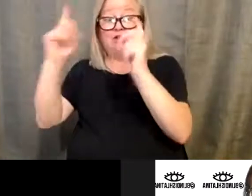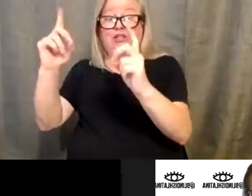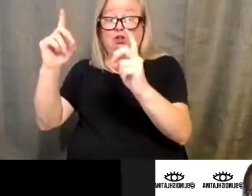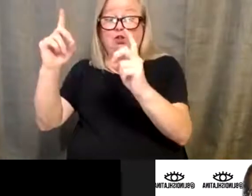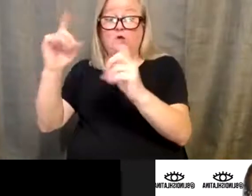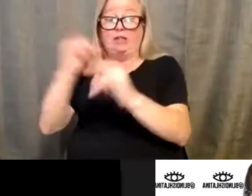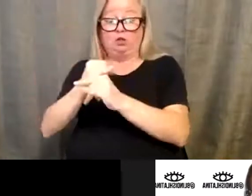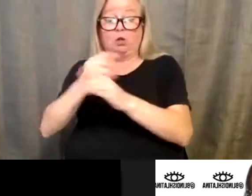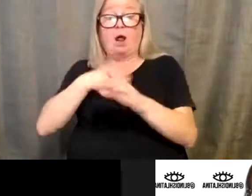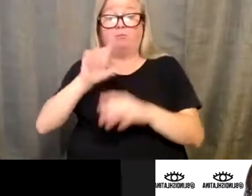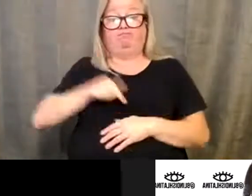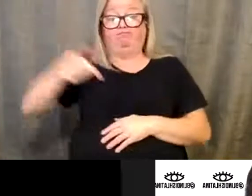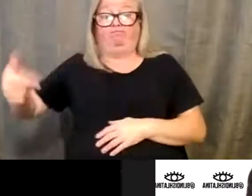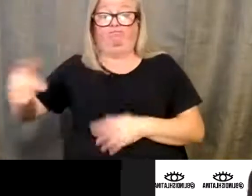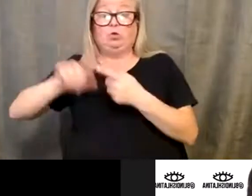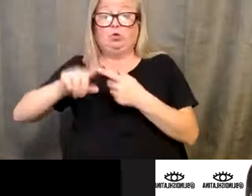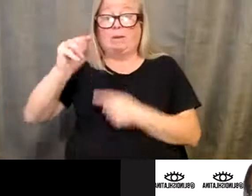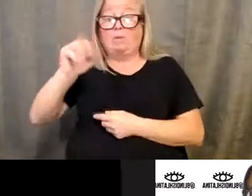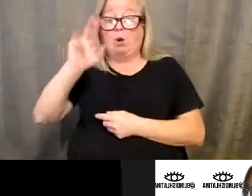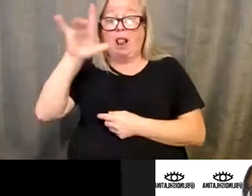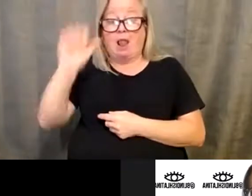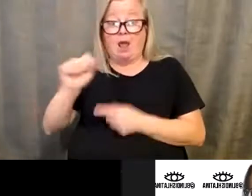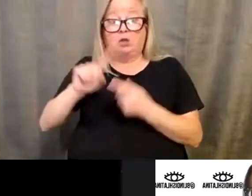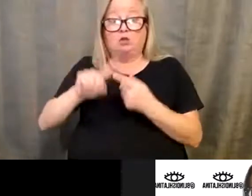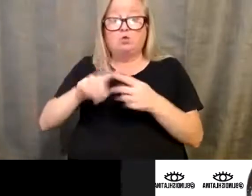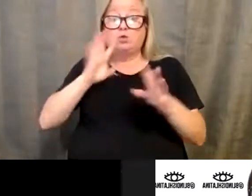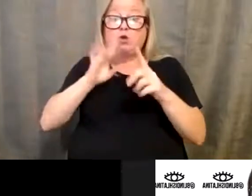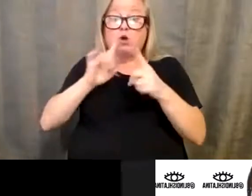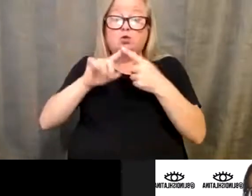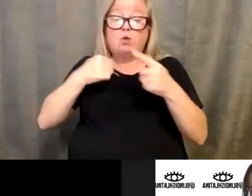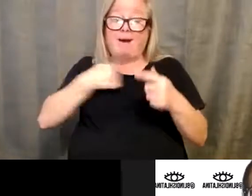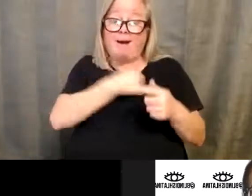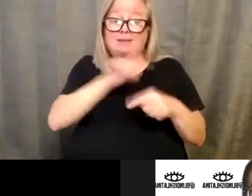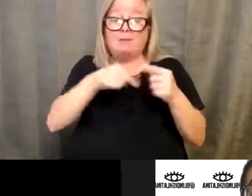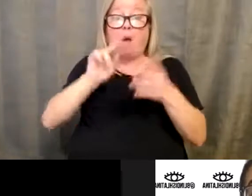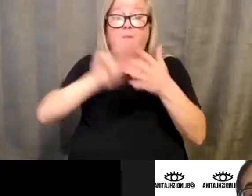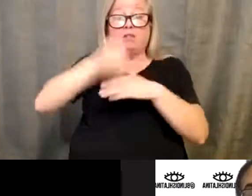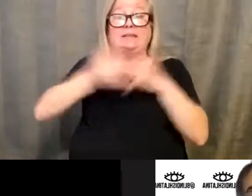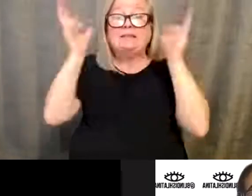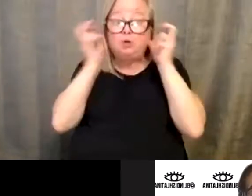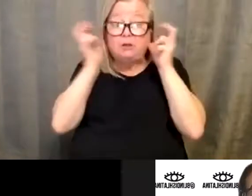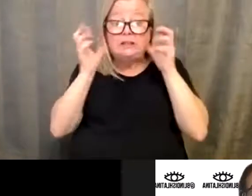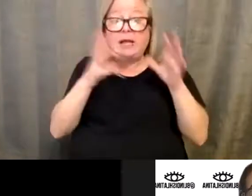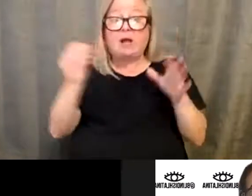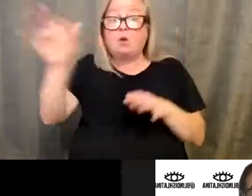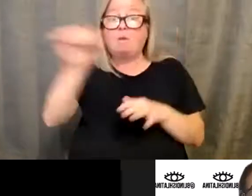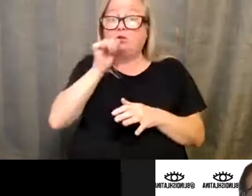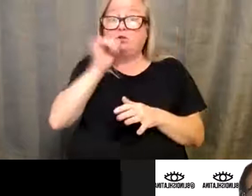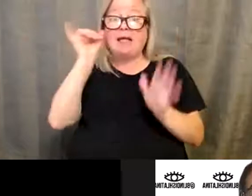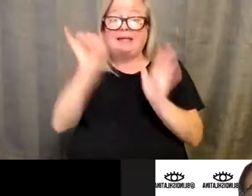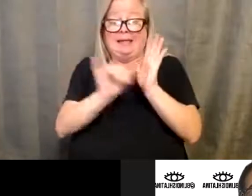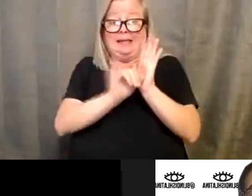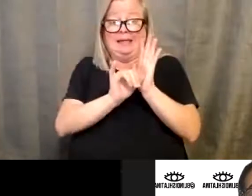flip it to Mariella now to talk to us about Project Hearing and her personal identity. Thank